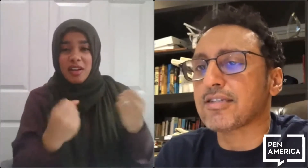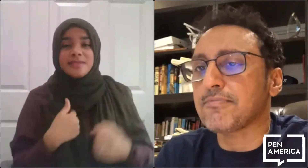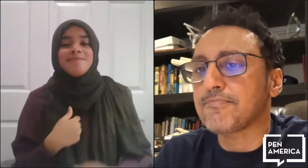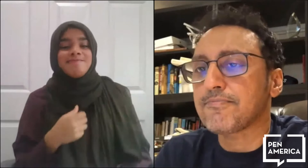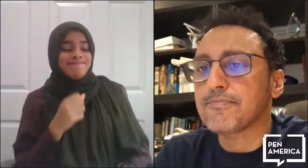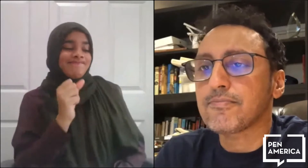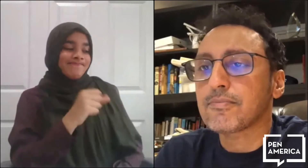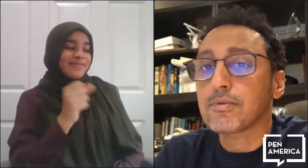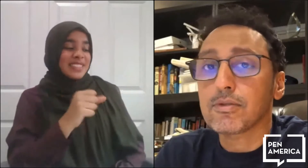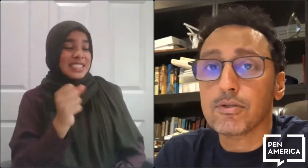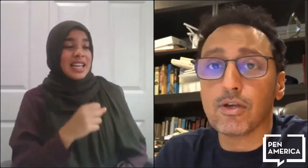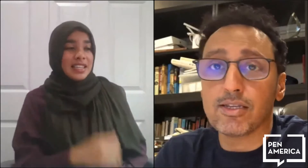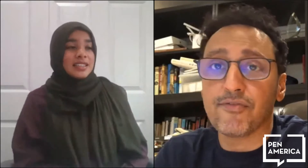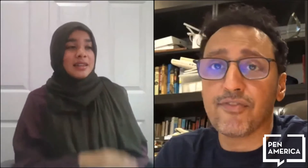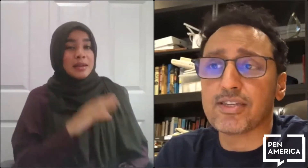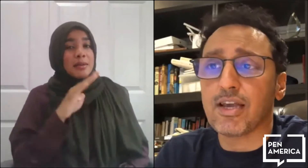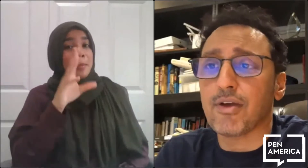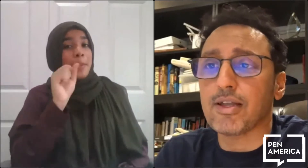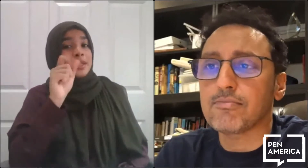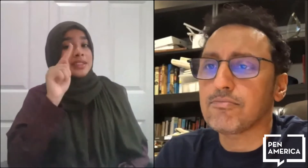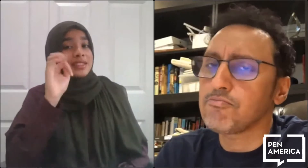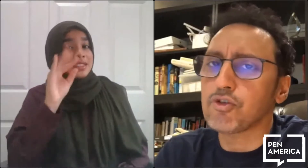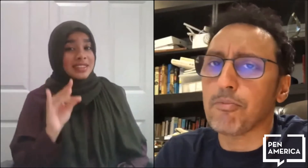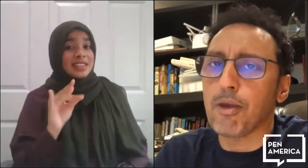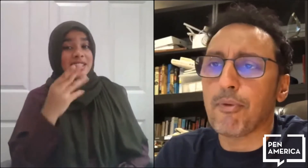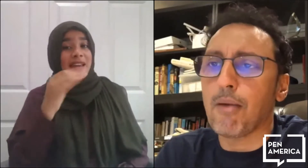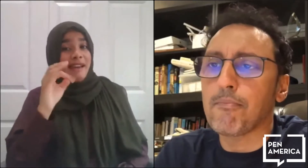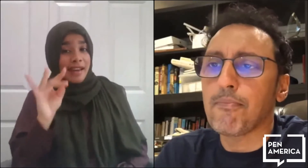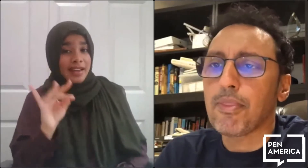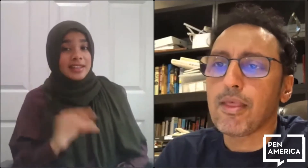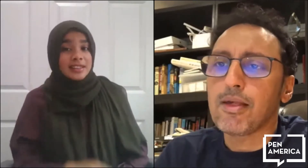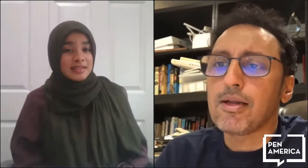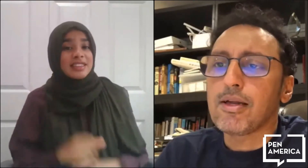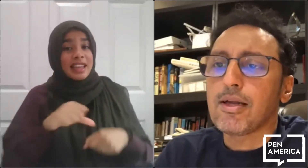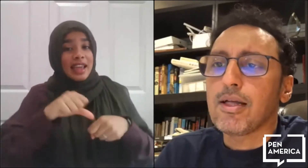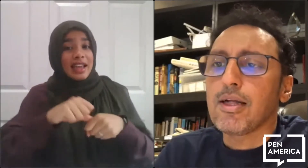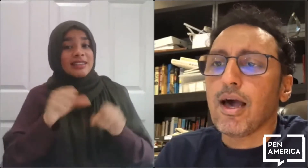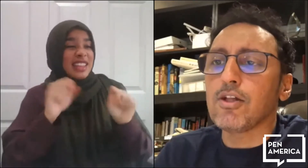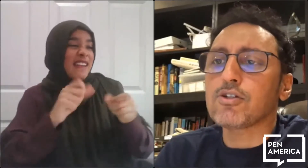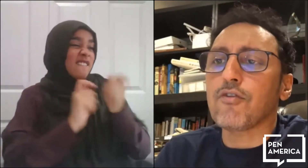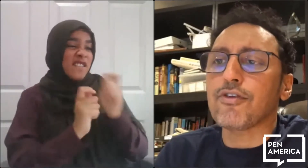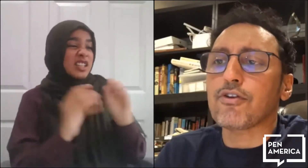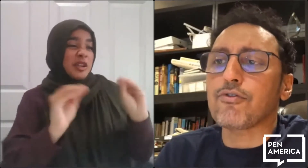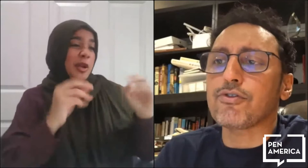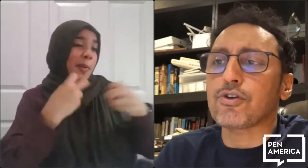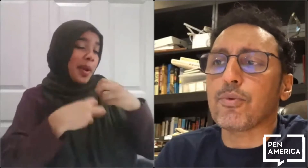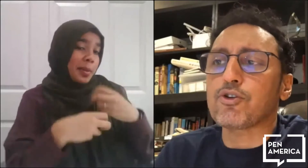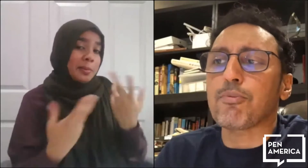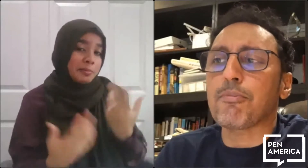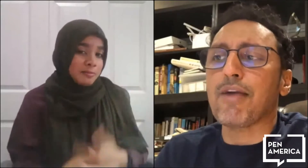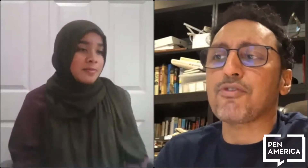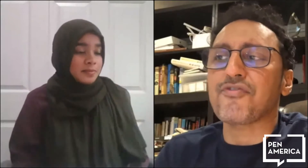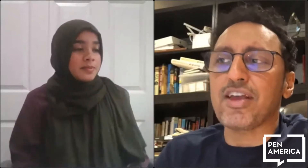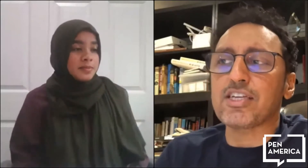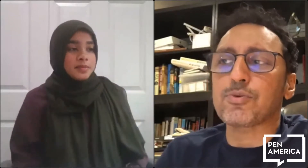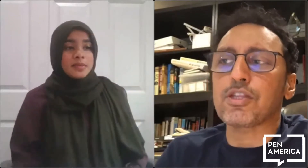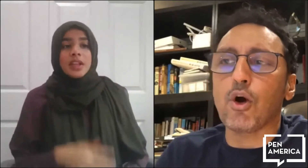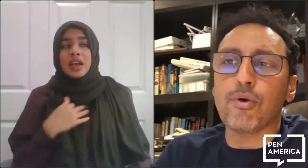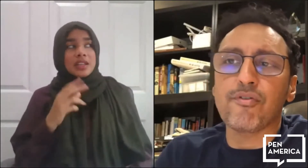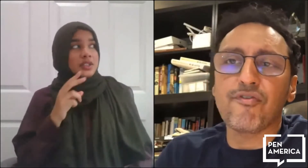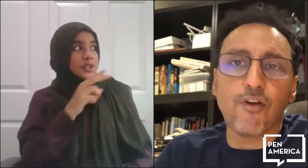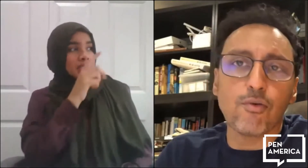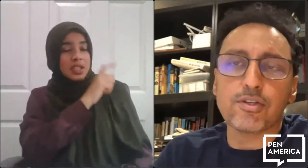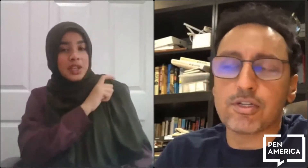head gasket. You guys can fix that, right? Shouldn't be a problem. I looked over at the cruiser where Trooper Matthew's face